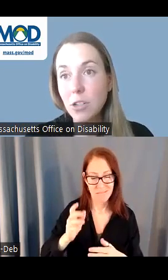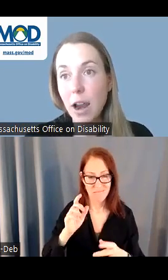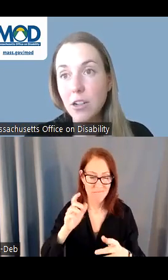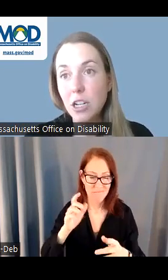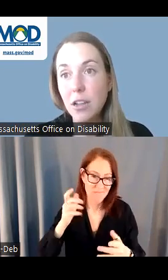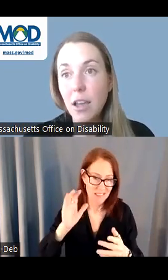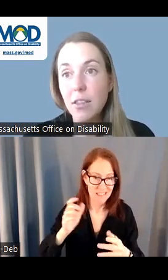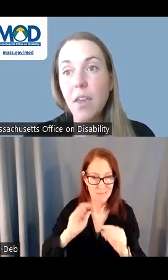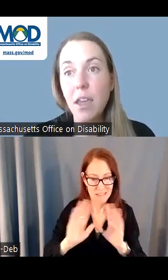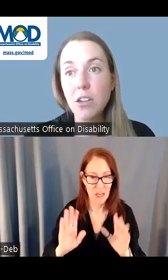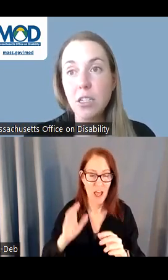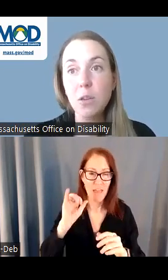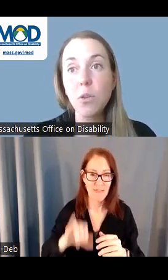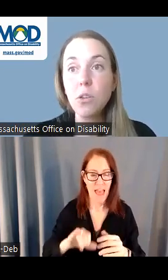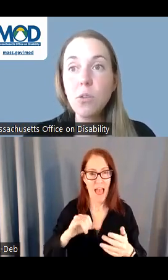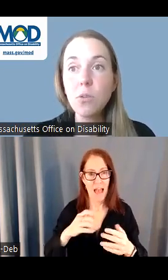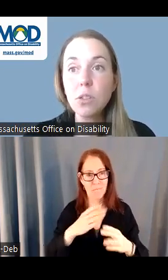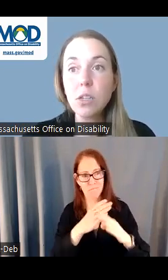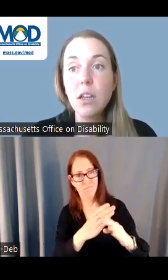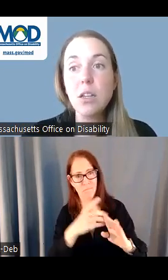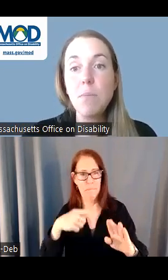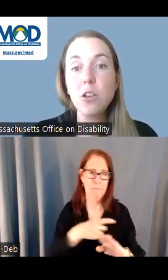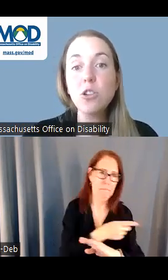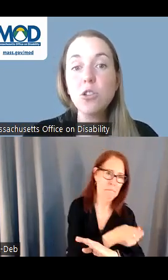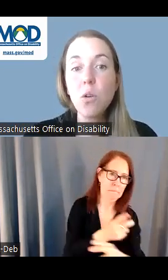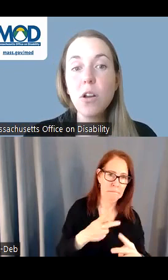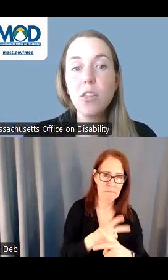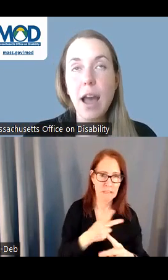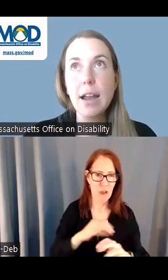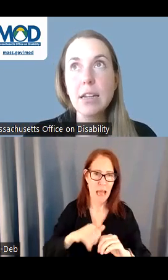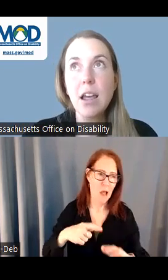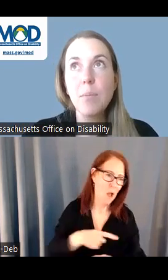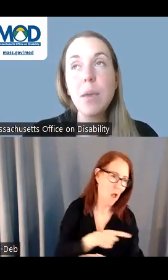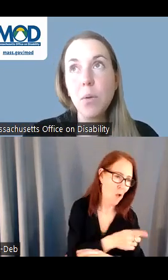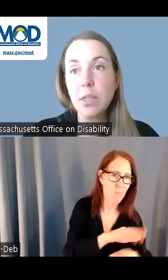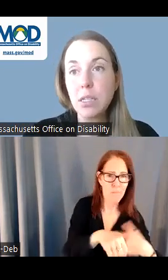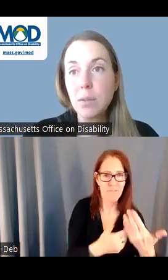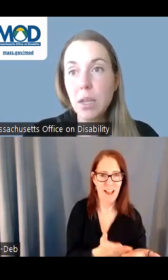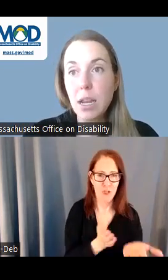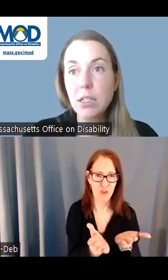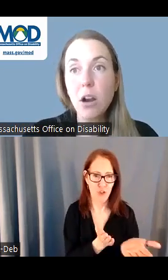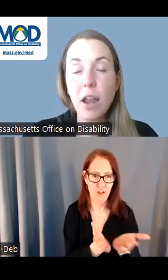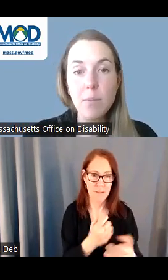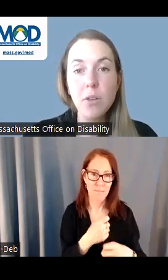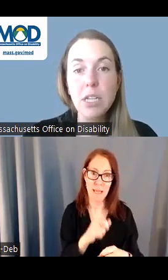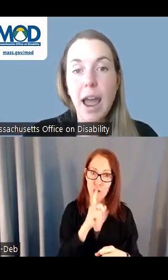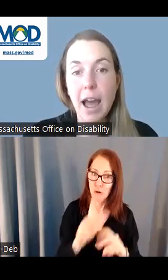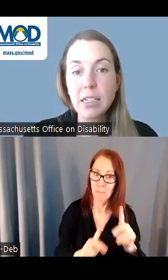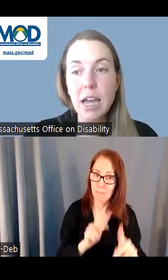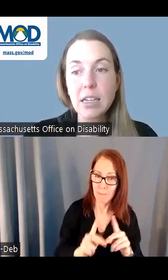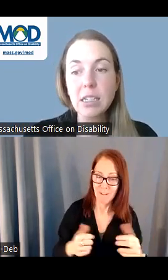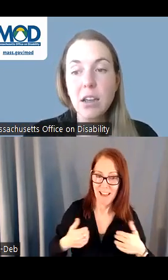workaround strategy that the agency will use to make sure that people with disabilities are able